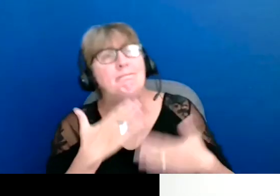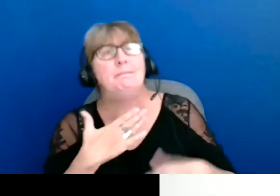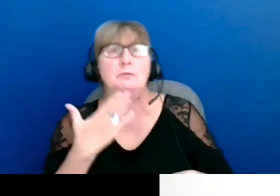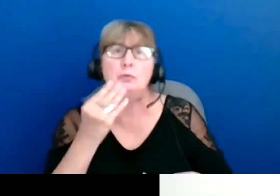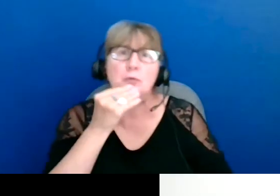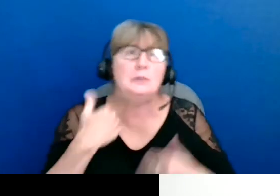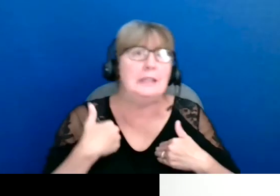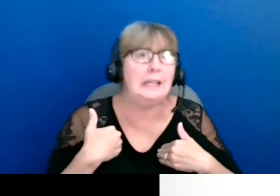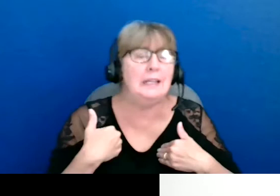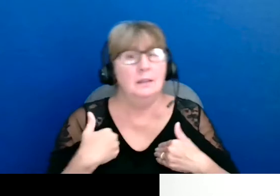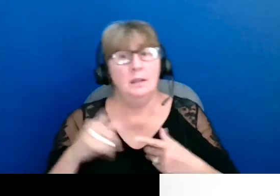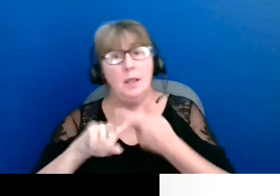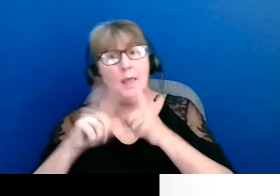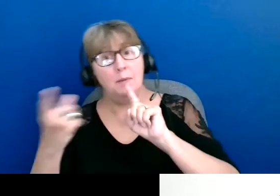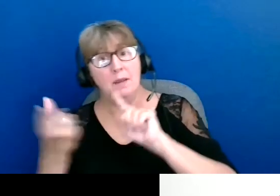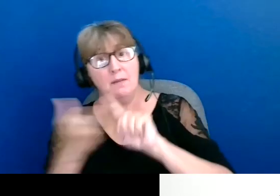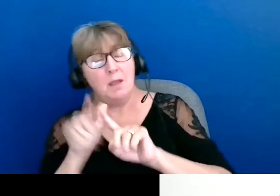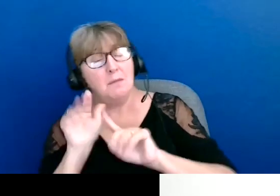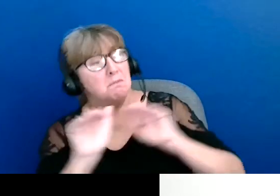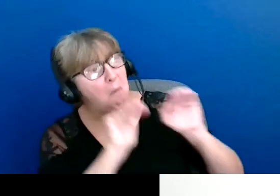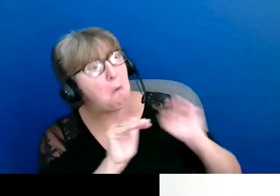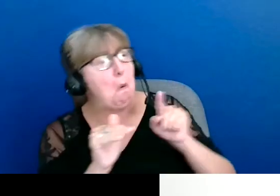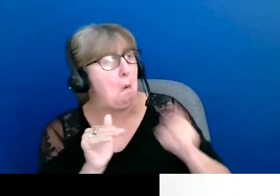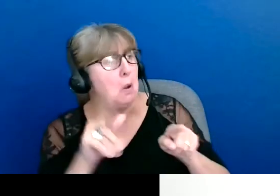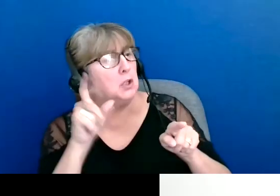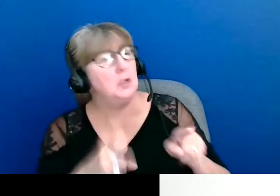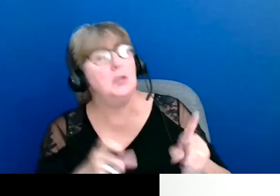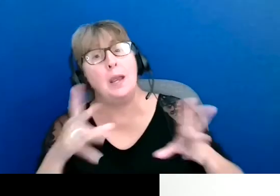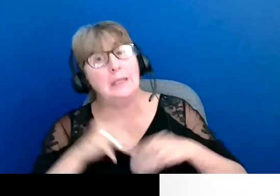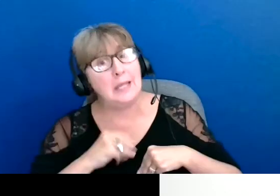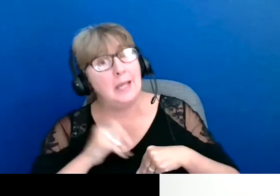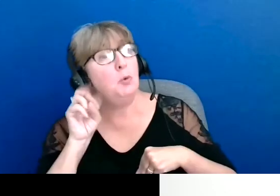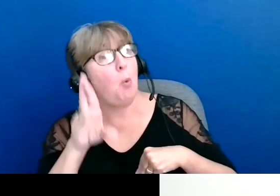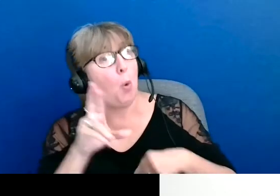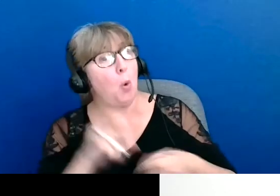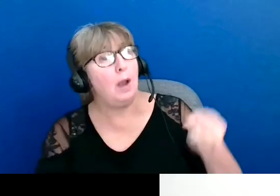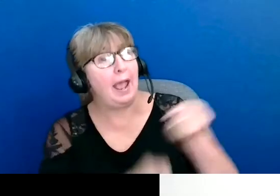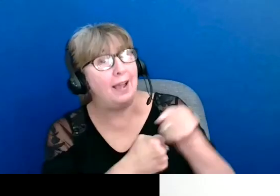It's our choice to accept unfairness or advocate for justice.